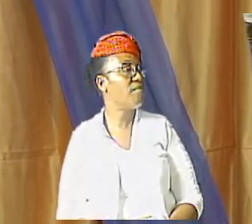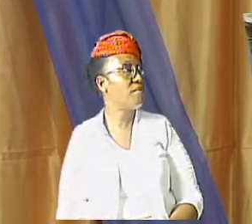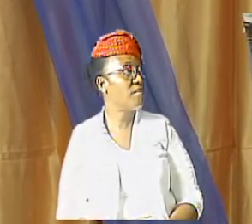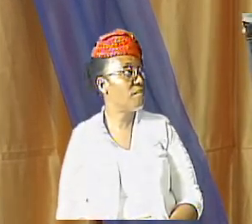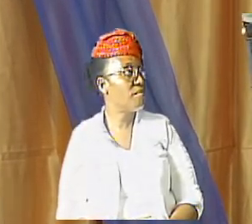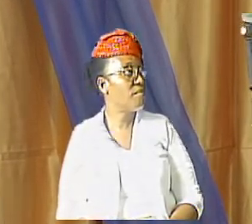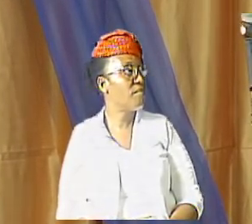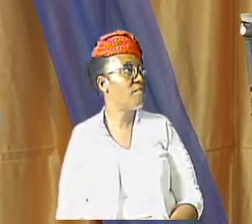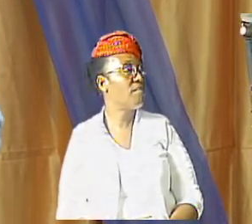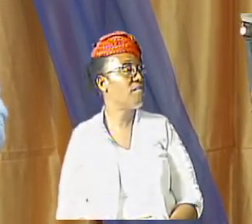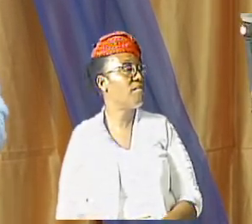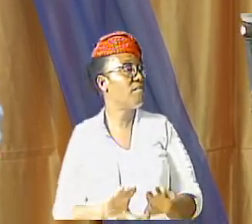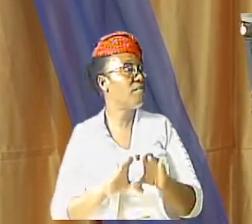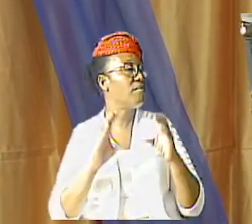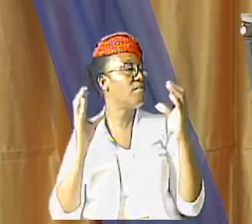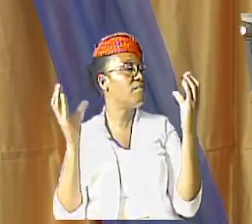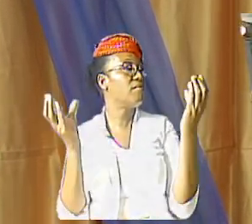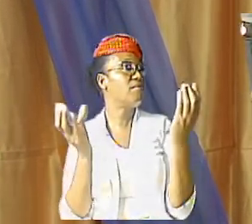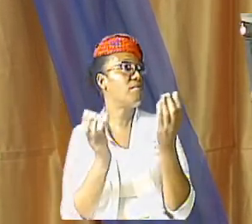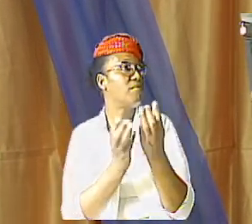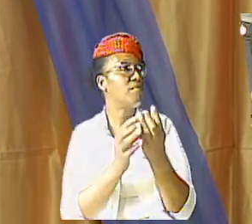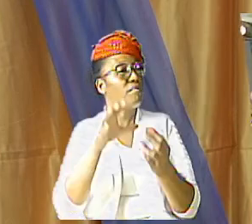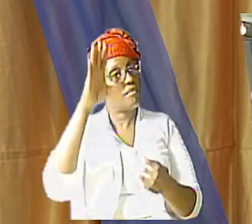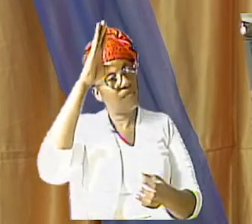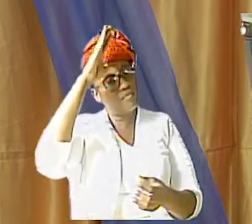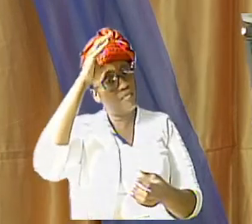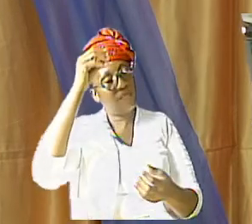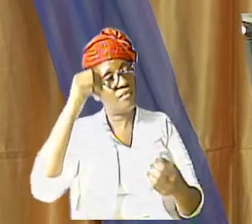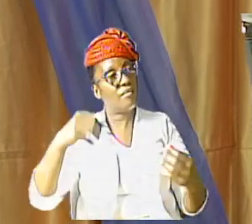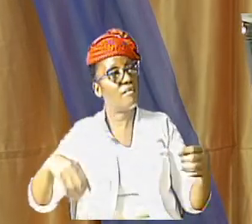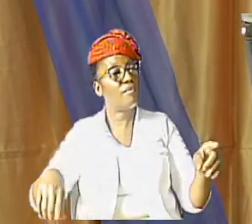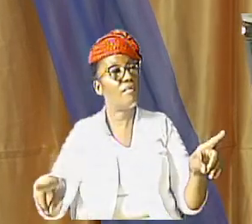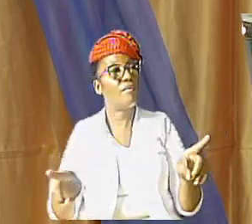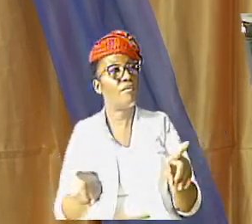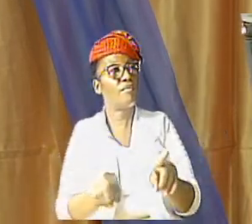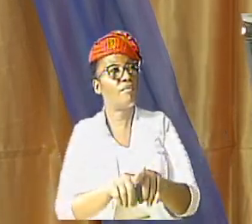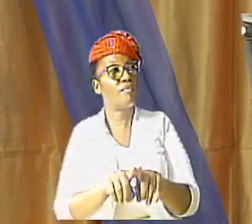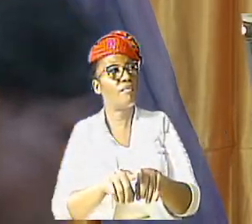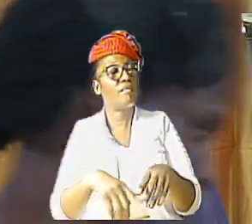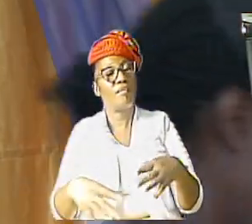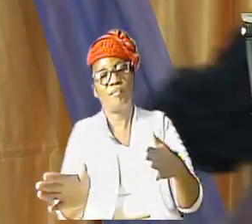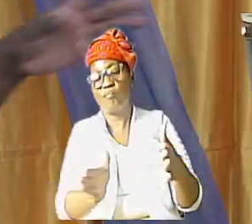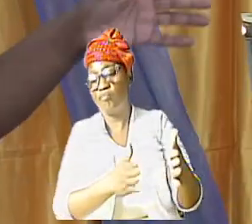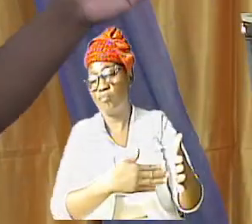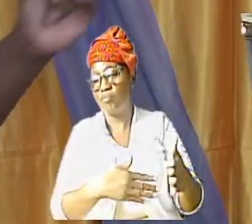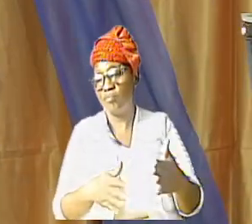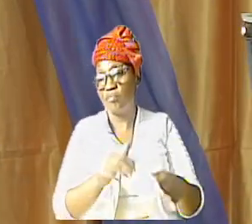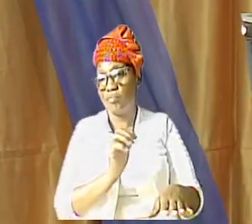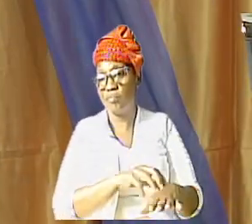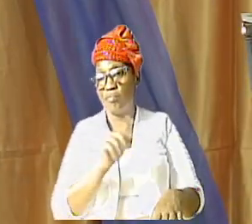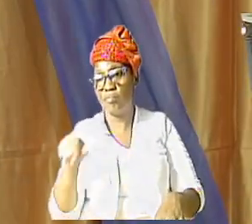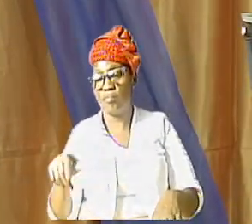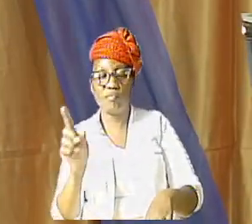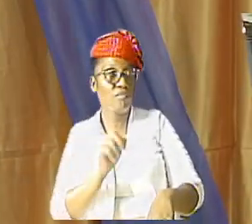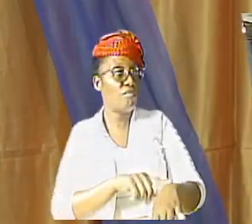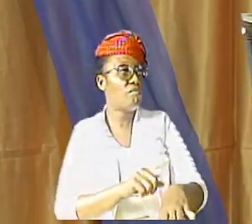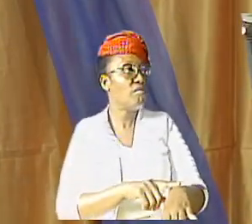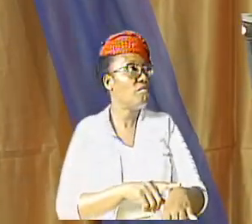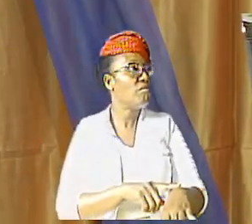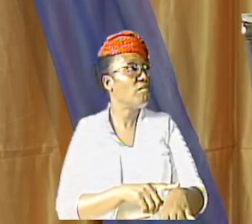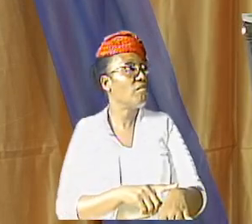Oh. So the Clark brothers will be singing, will be ministering at this time. Put your hands together as they